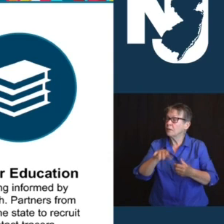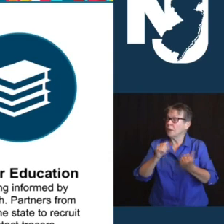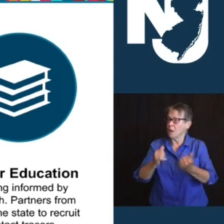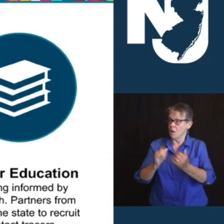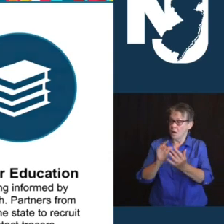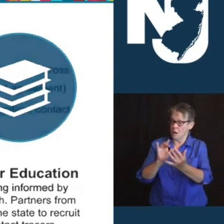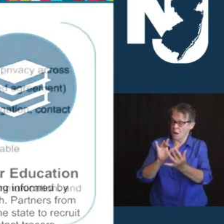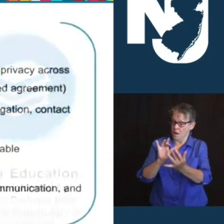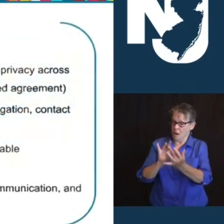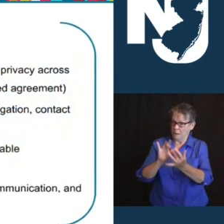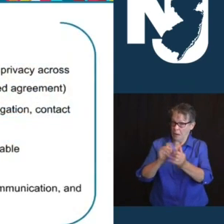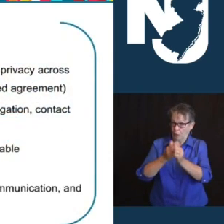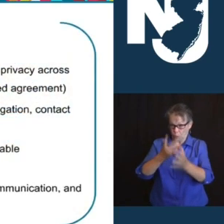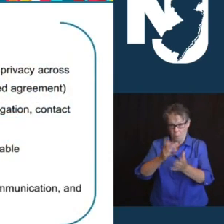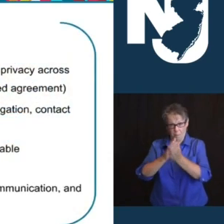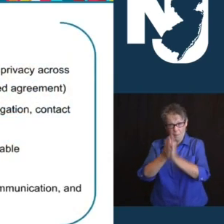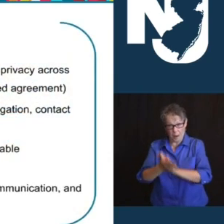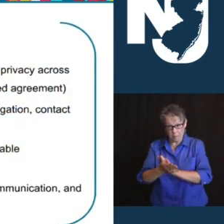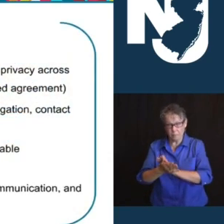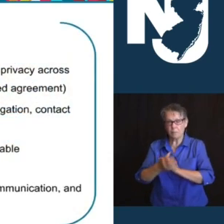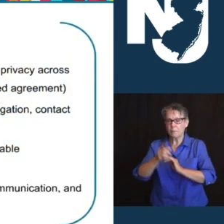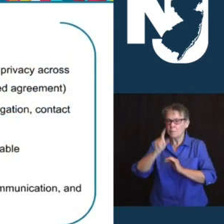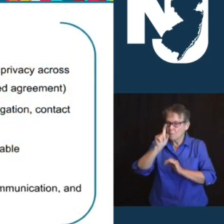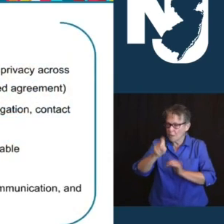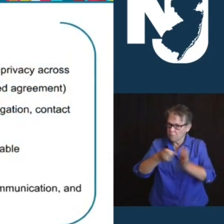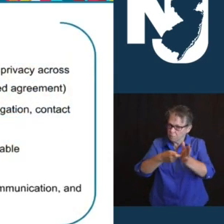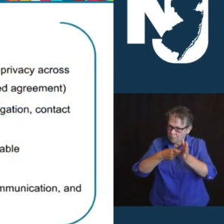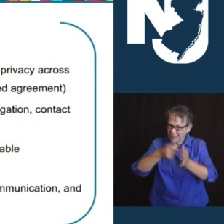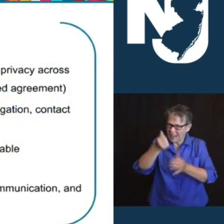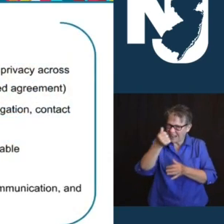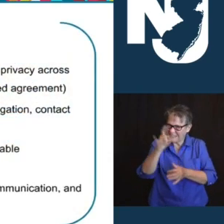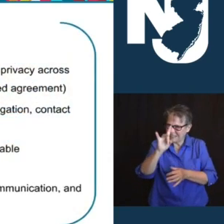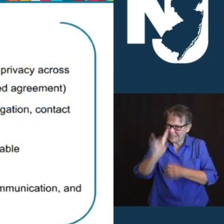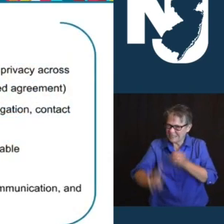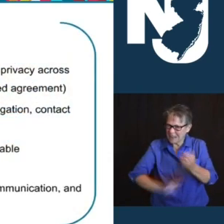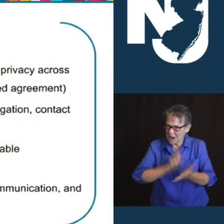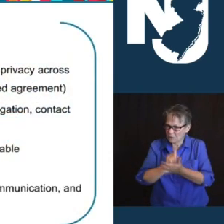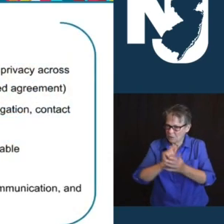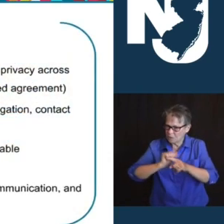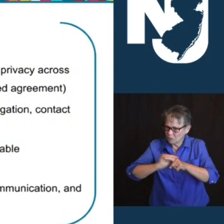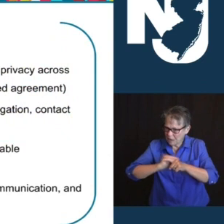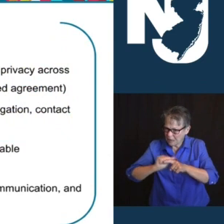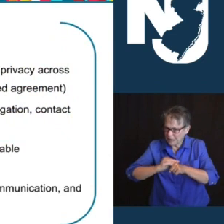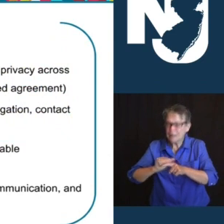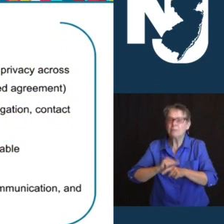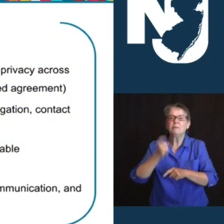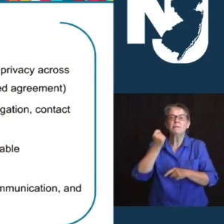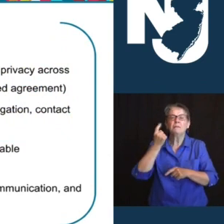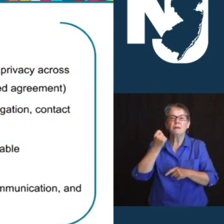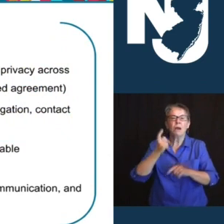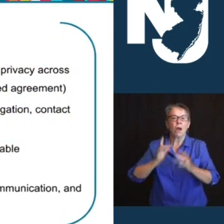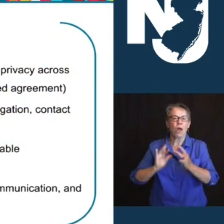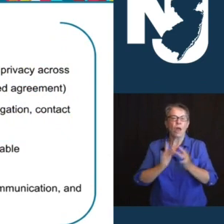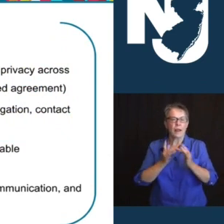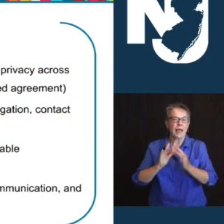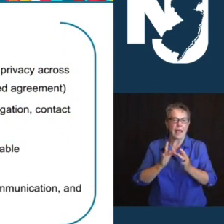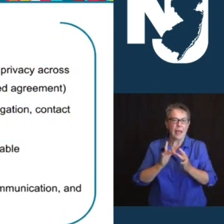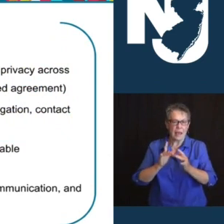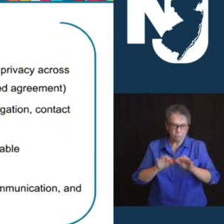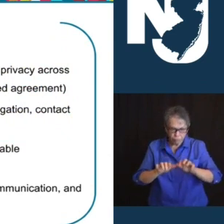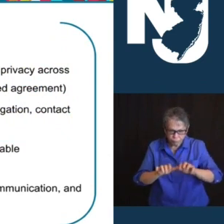online training course that includes the following: basic COVID-19 contact